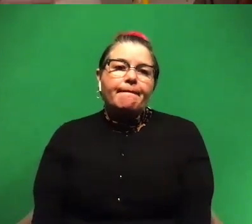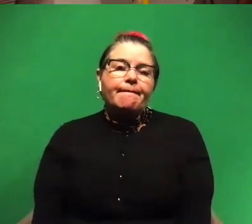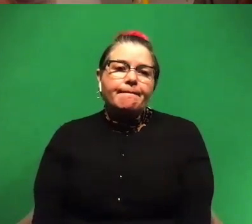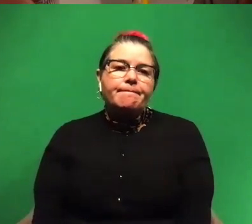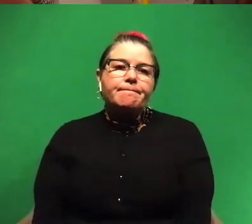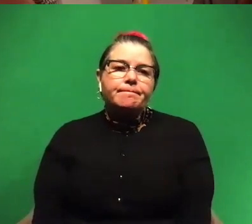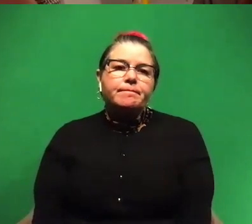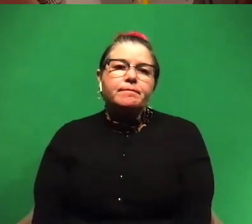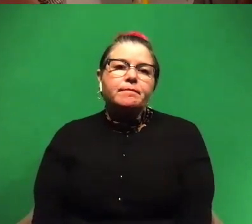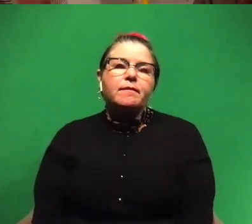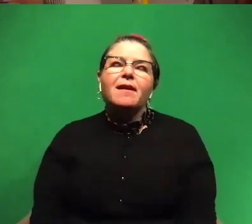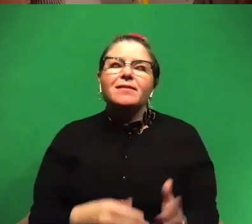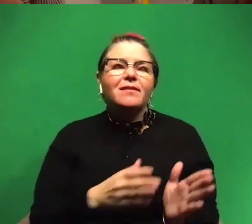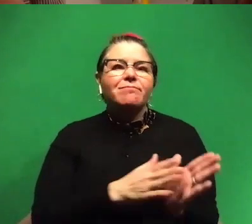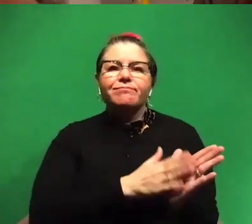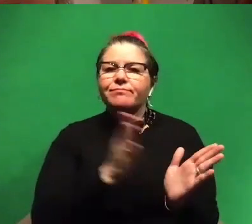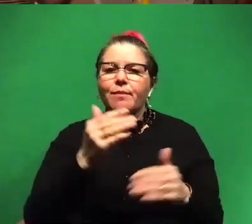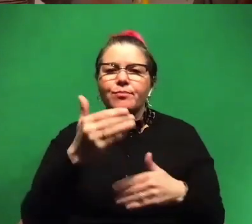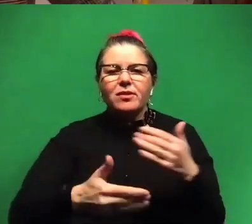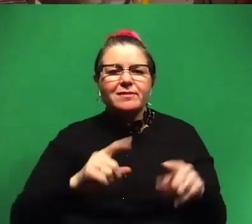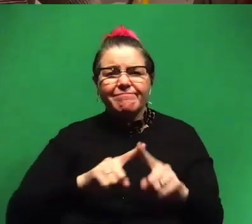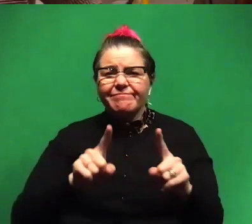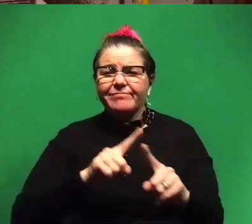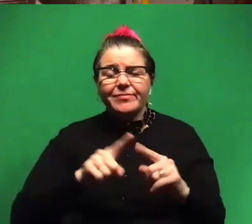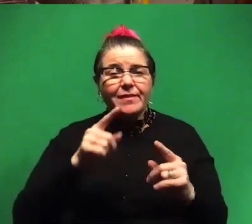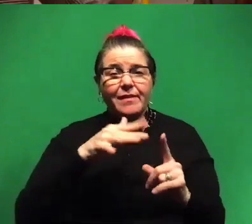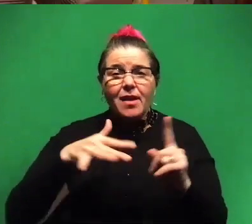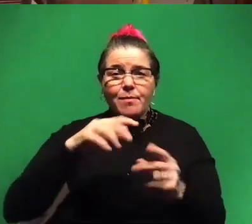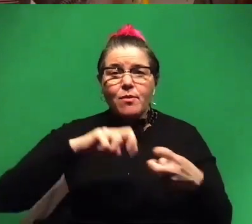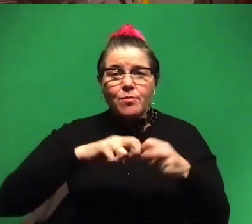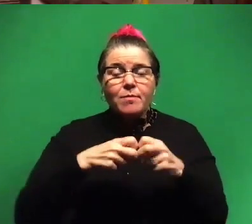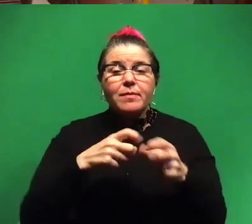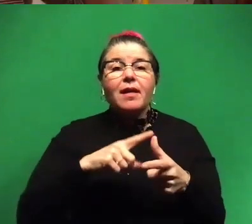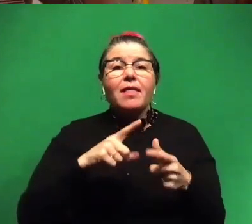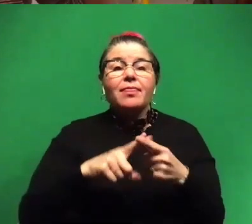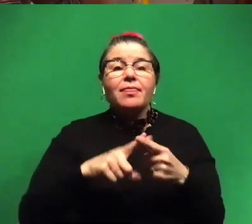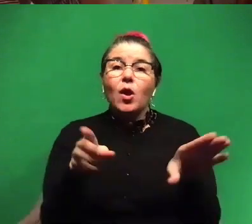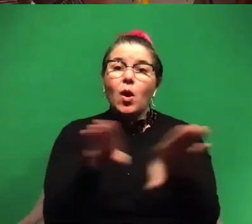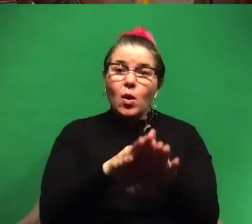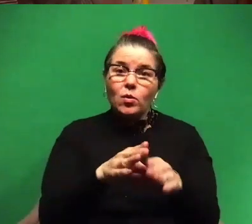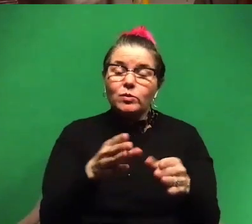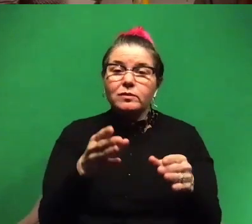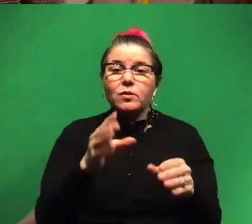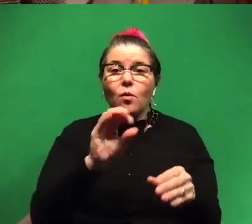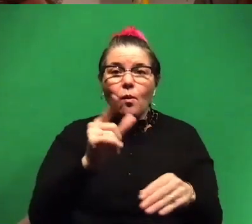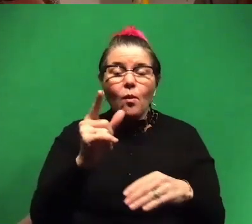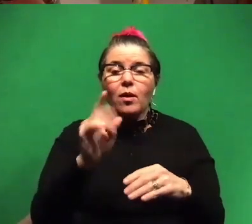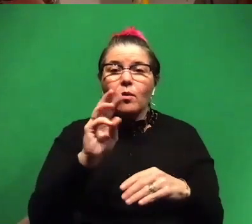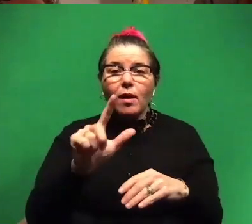along the whole stage, there's different environmental problems. And then when you get to the closure of like an oil well or a